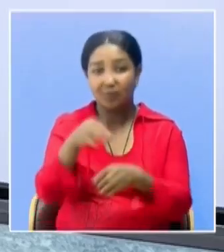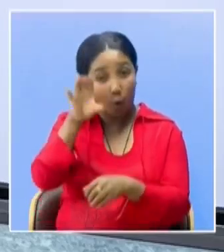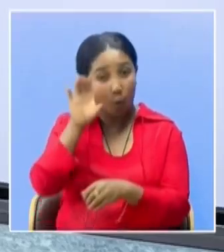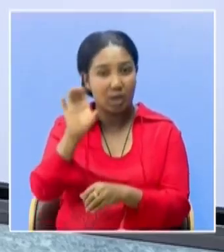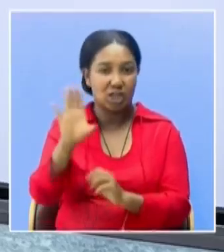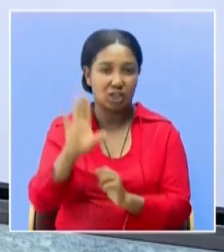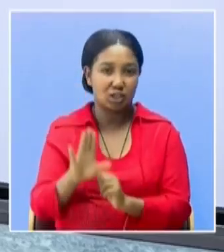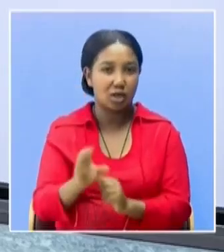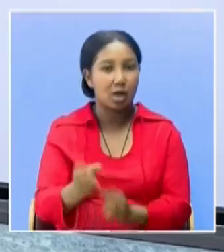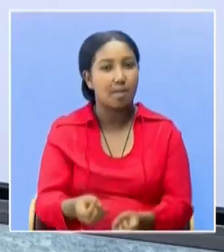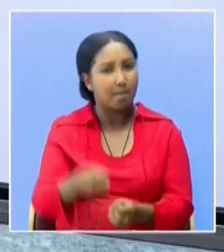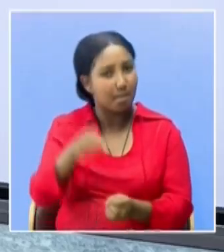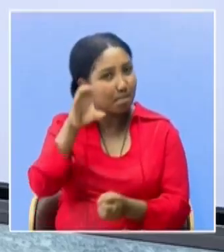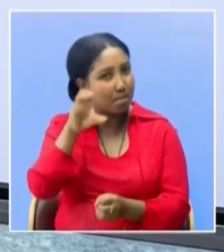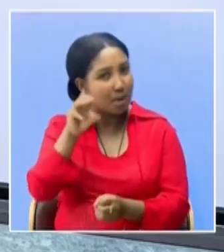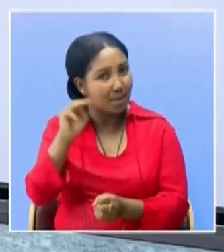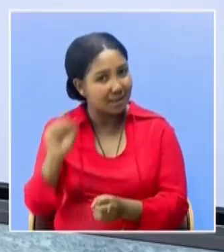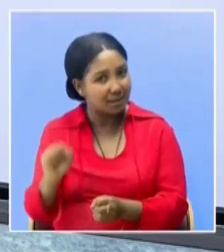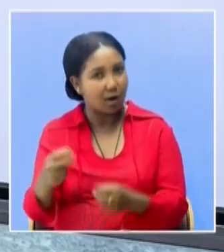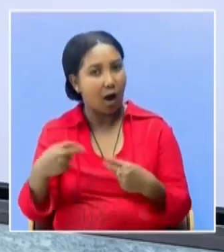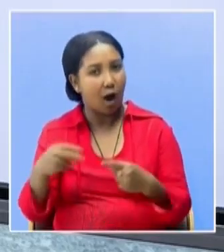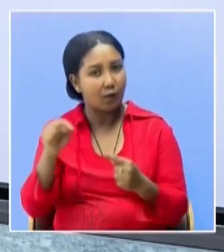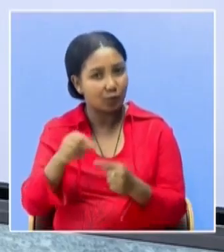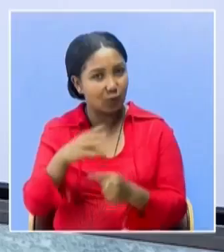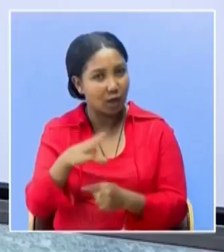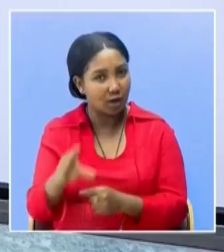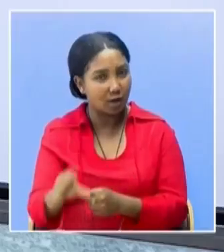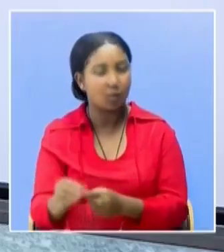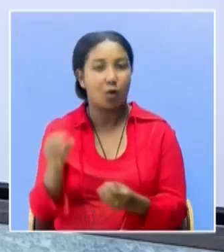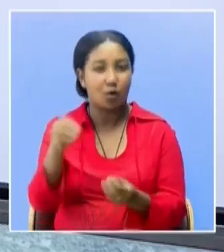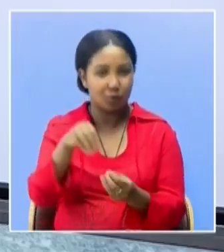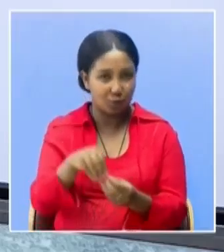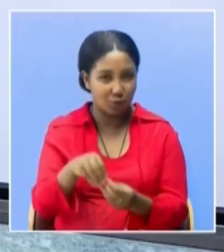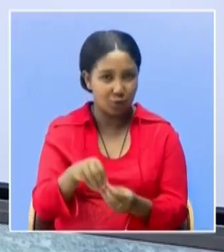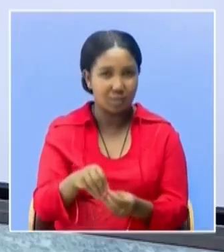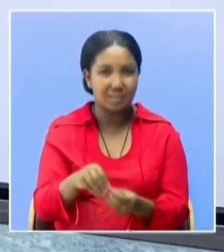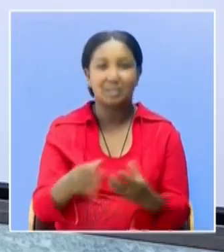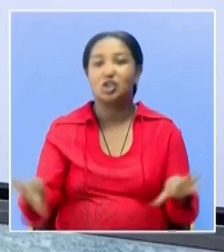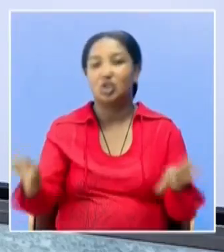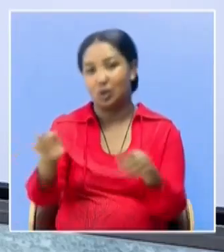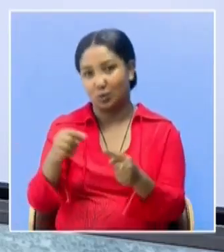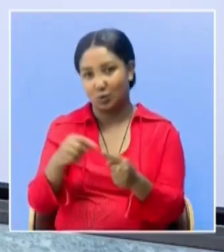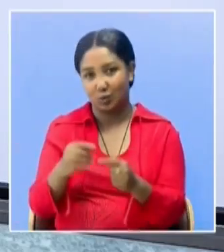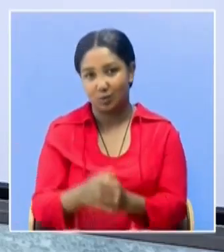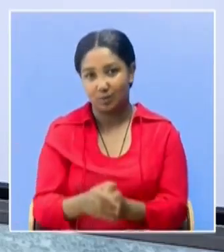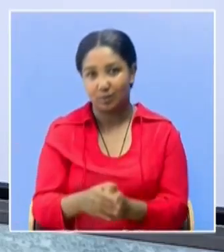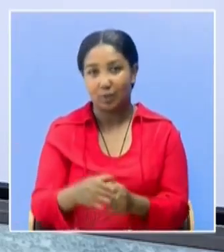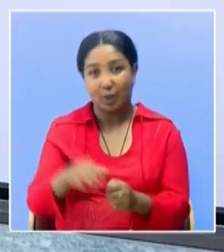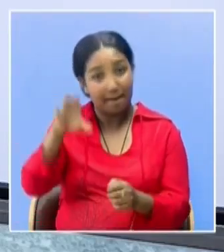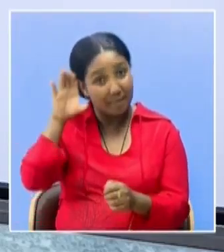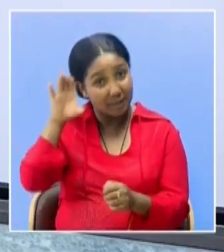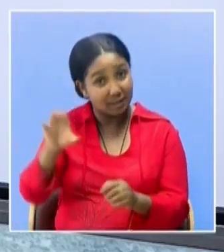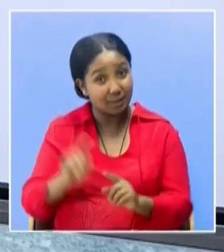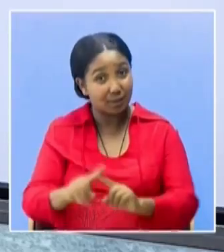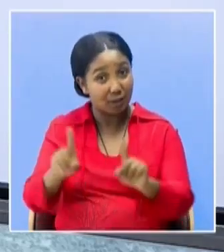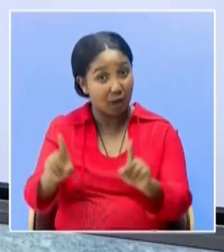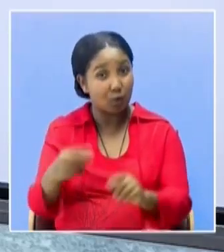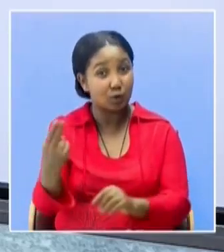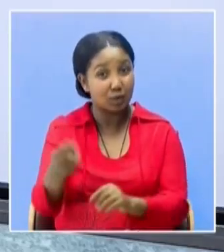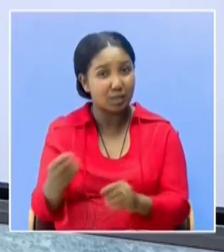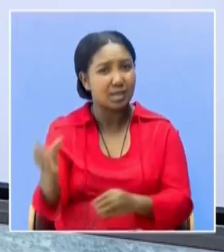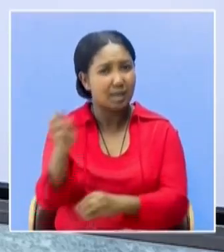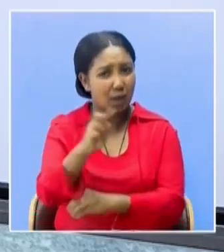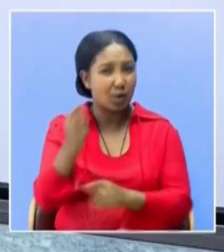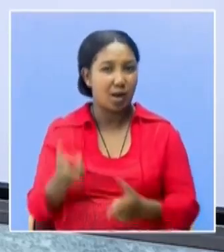obligation, must, have to, and also need to. Must is especially we use in our